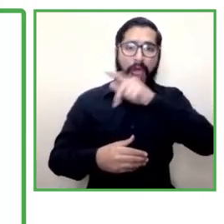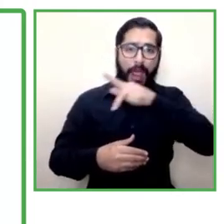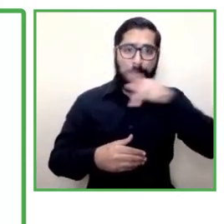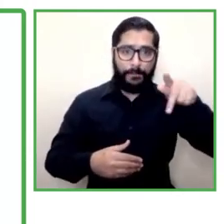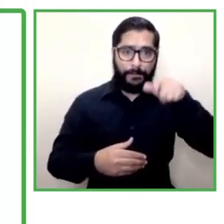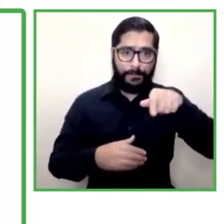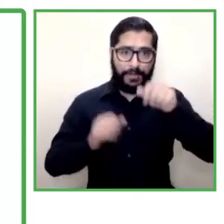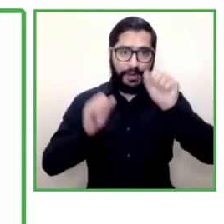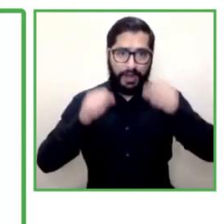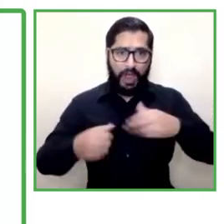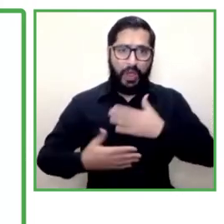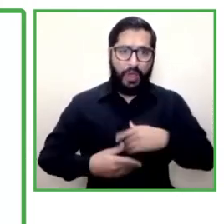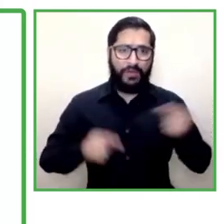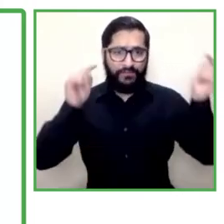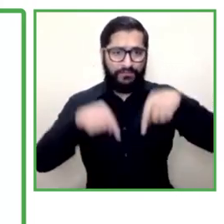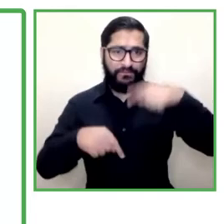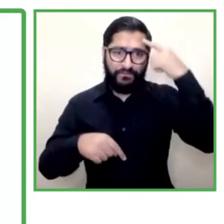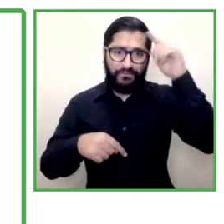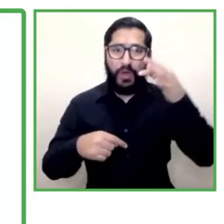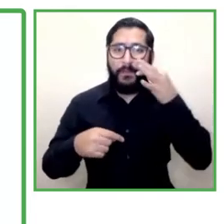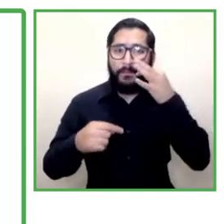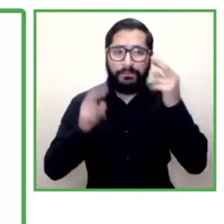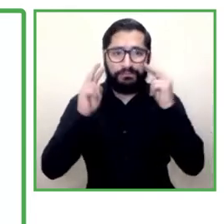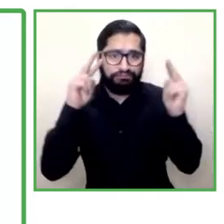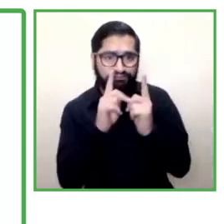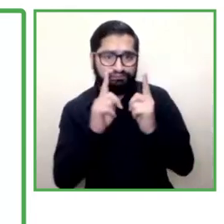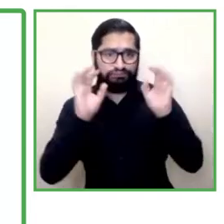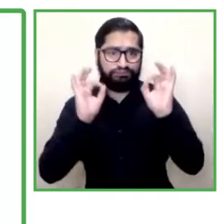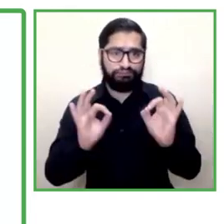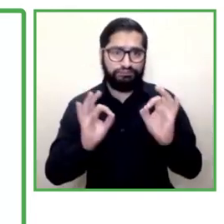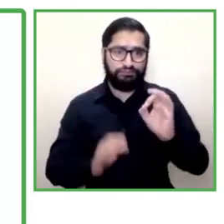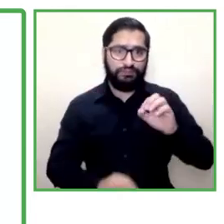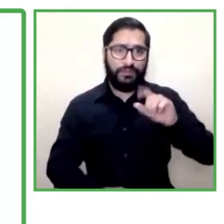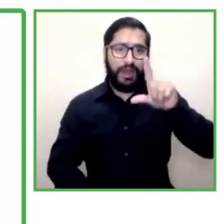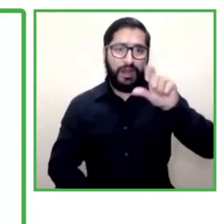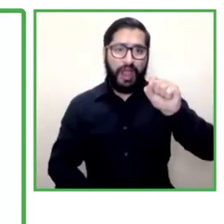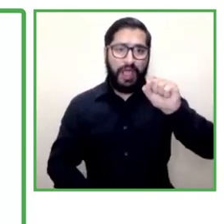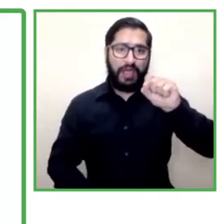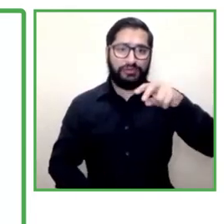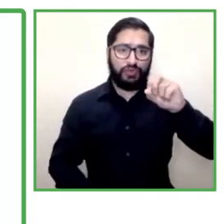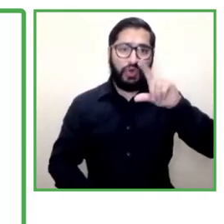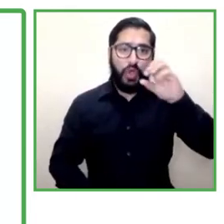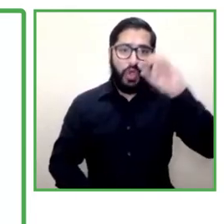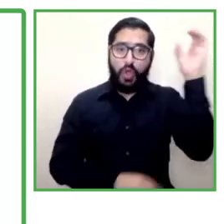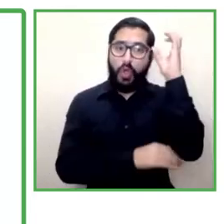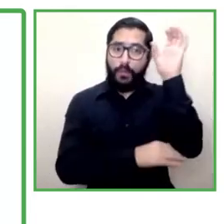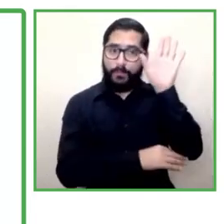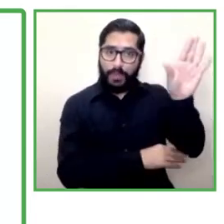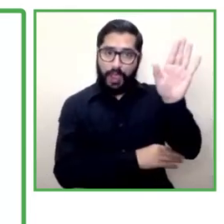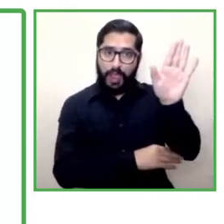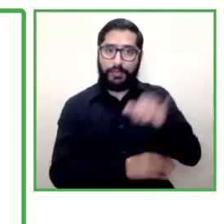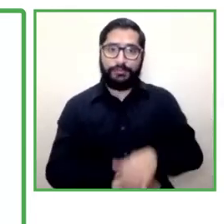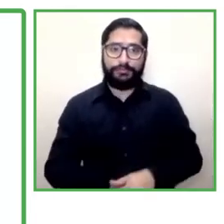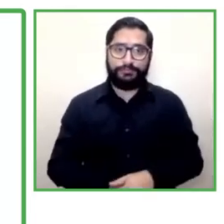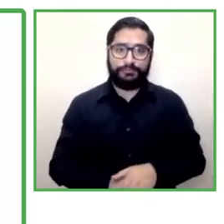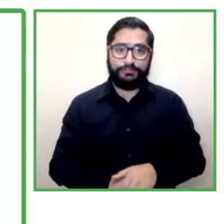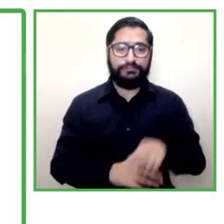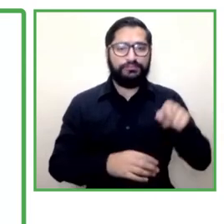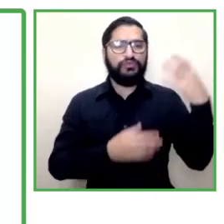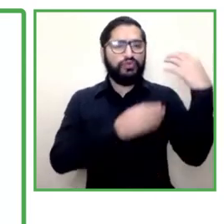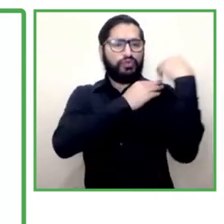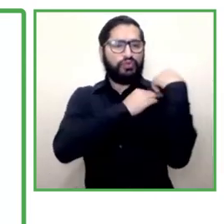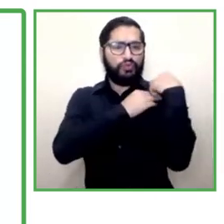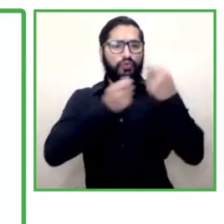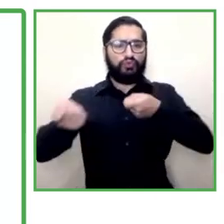app. And now we'll leave you with Henry Mejía. He has experience in administration and public policies for people with